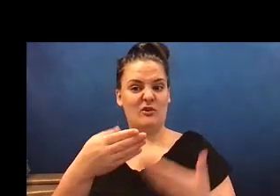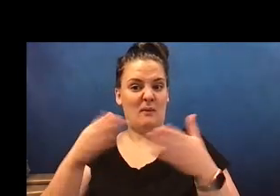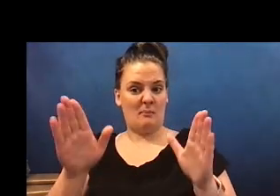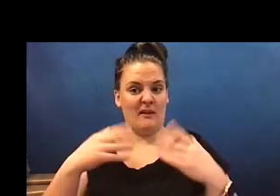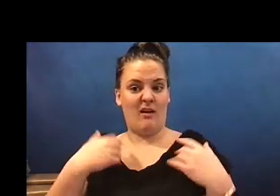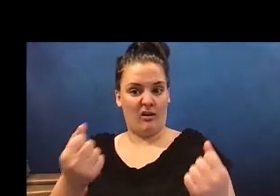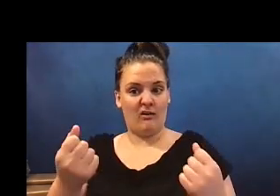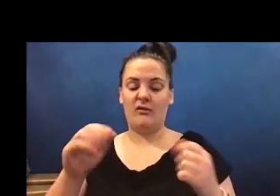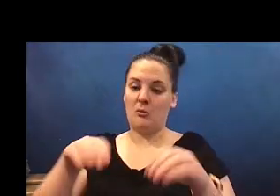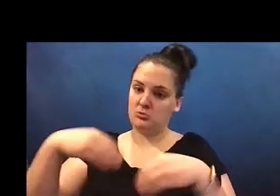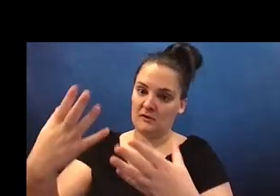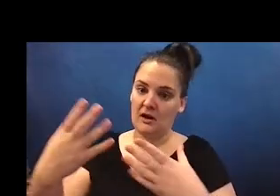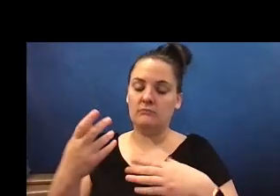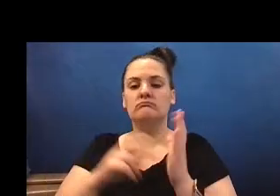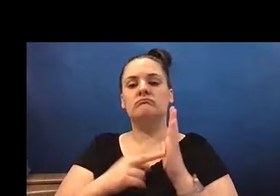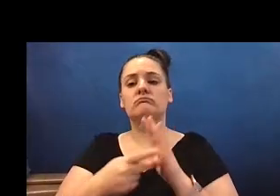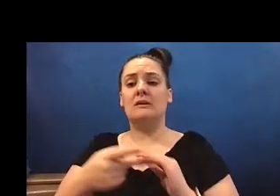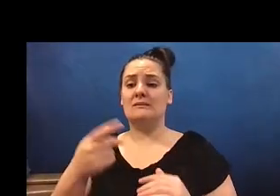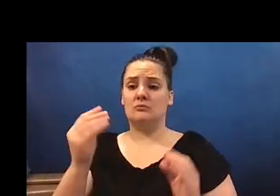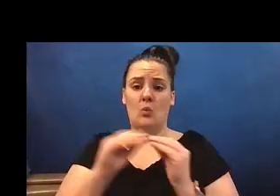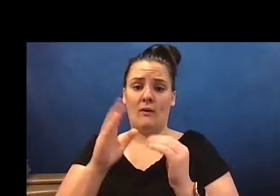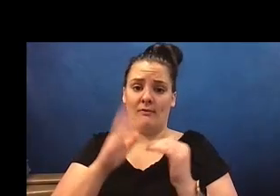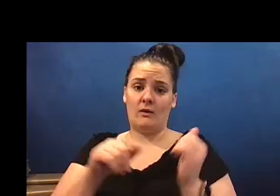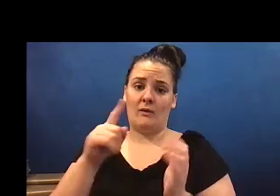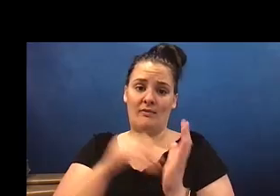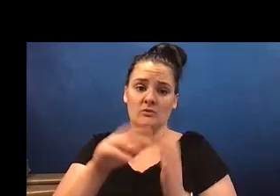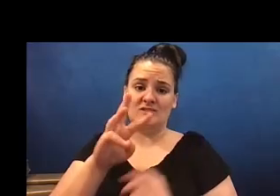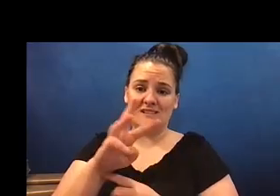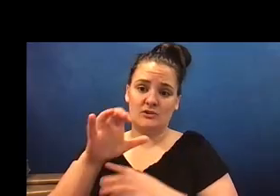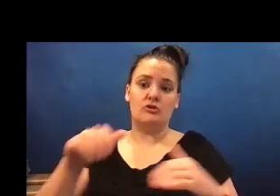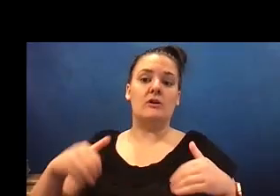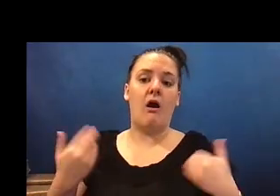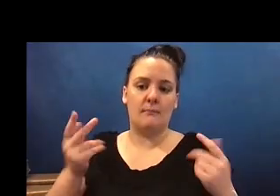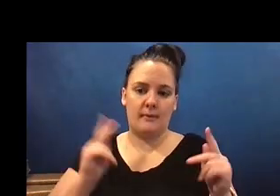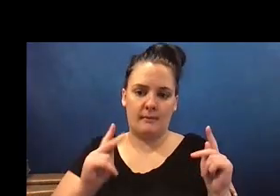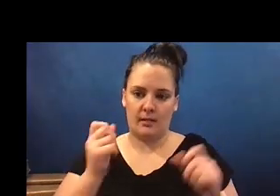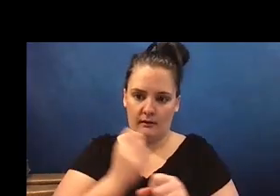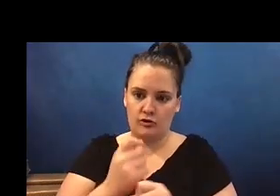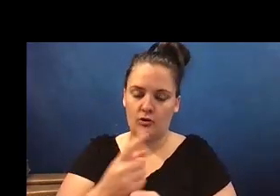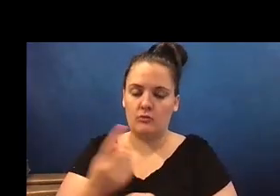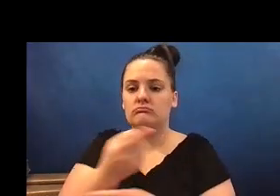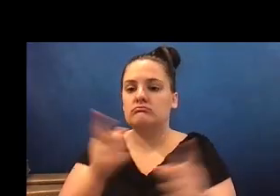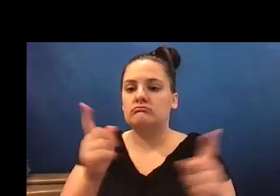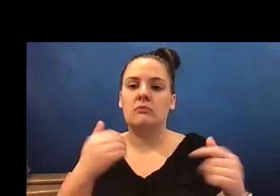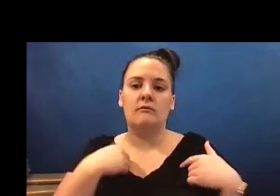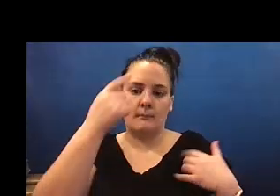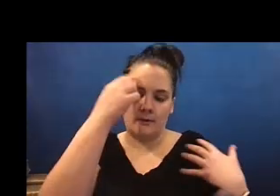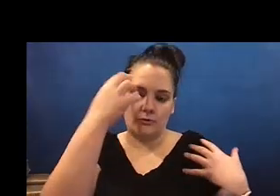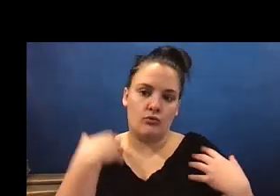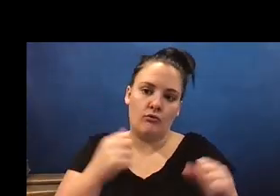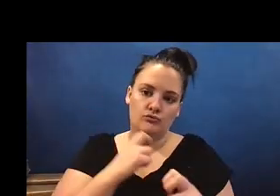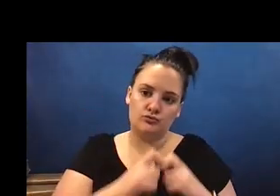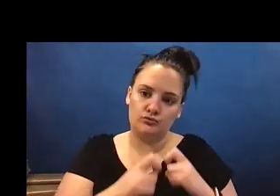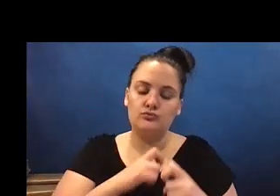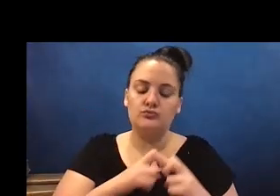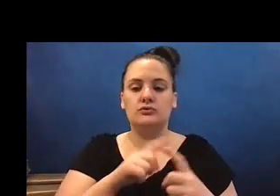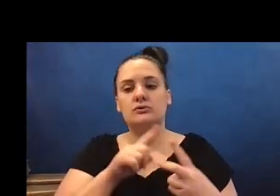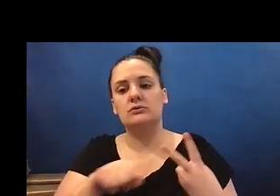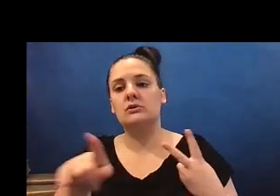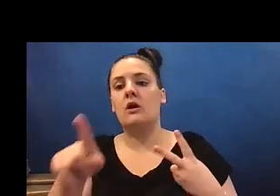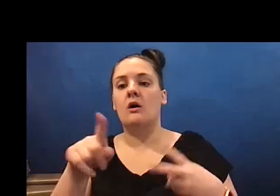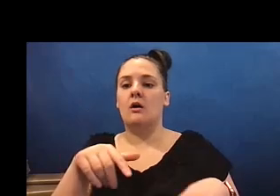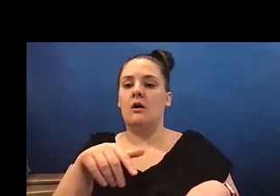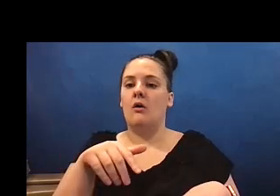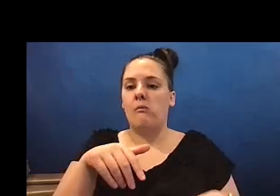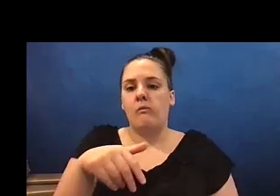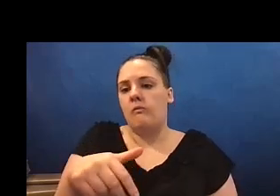of over 16,000 young people a year. They're people who are dealing with mental health issues, dealing with